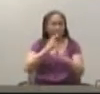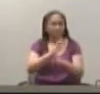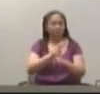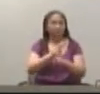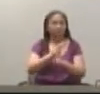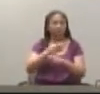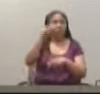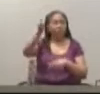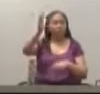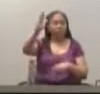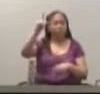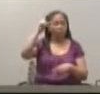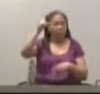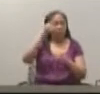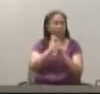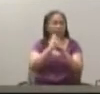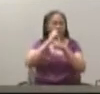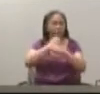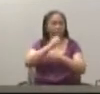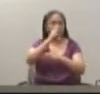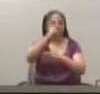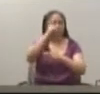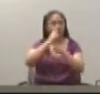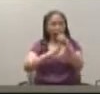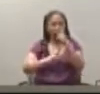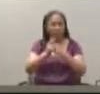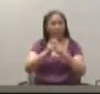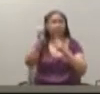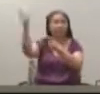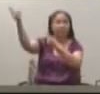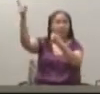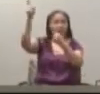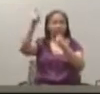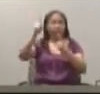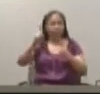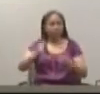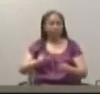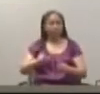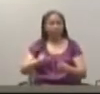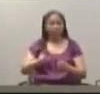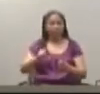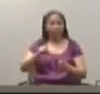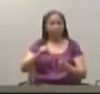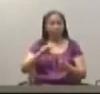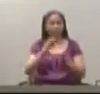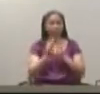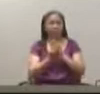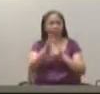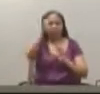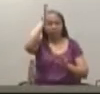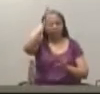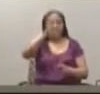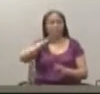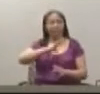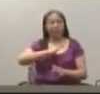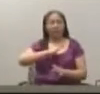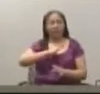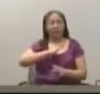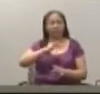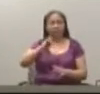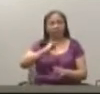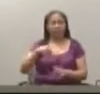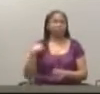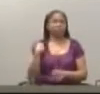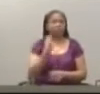God, the creator of the universe, came down, emptied himself into one of